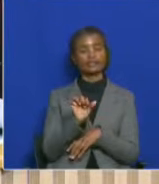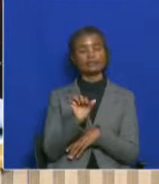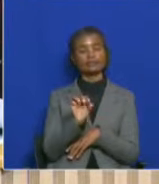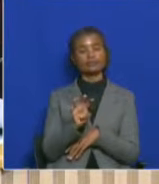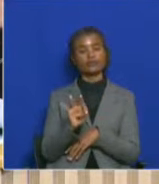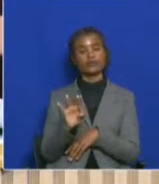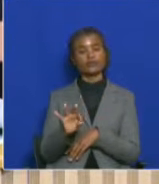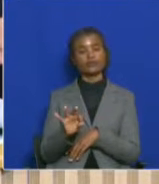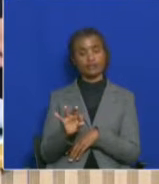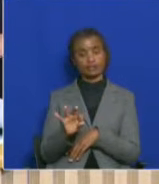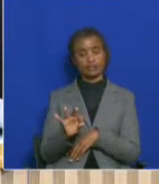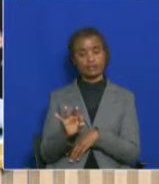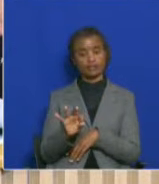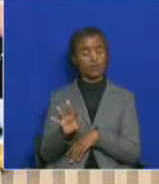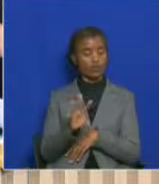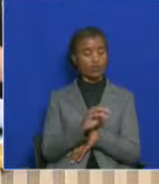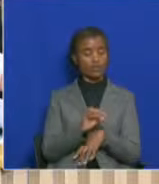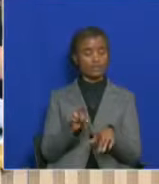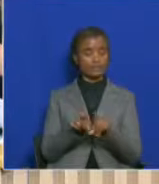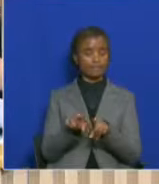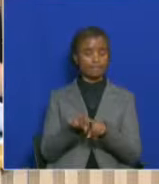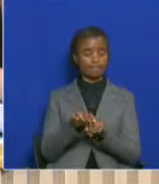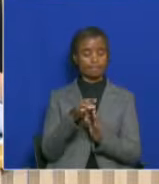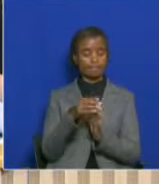versions. The